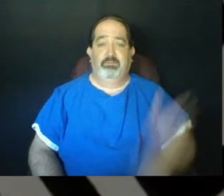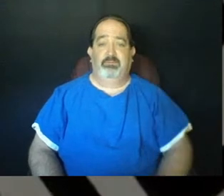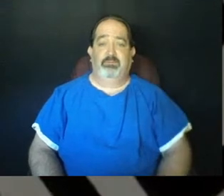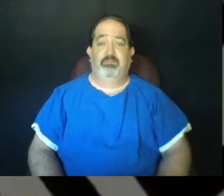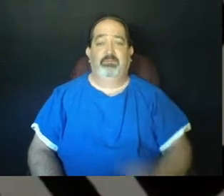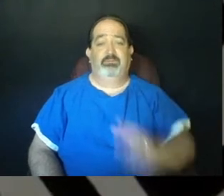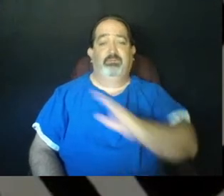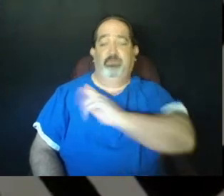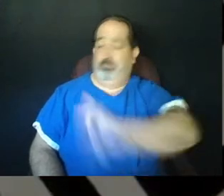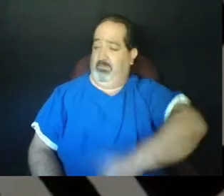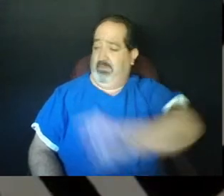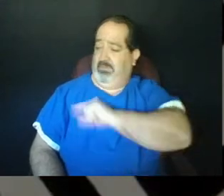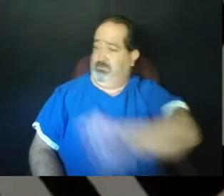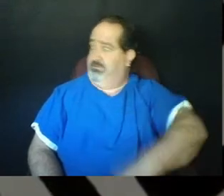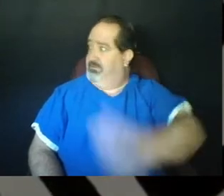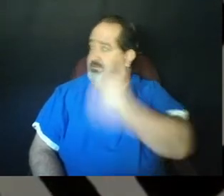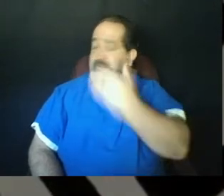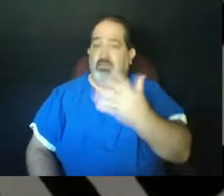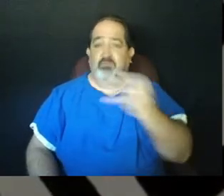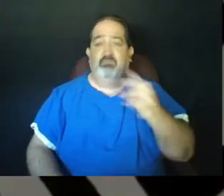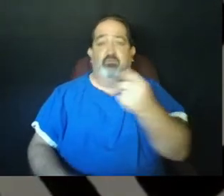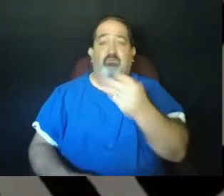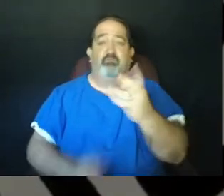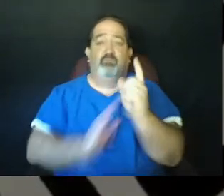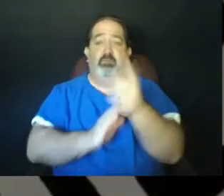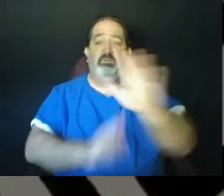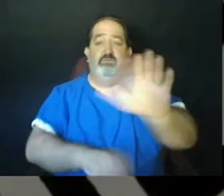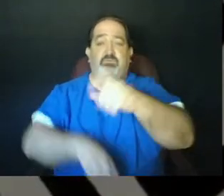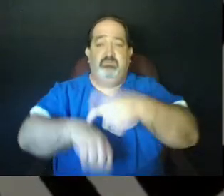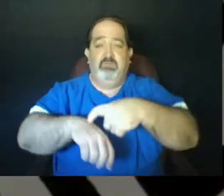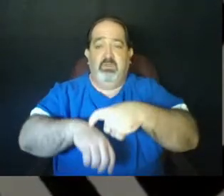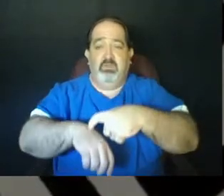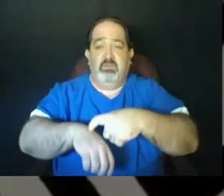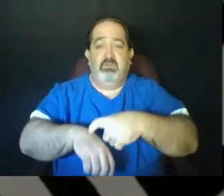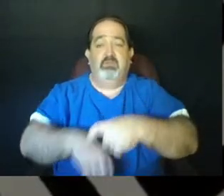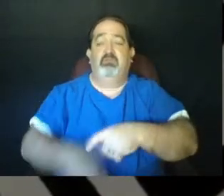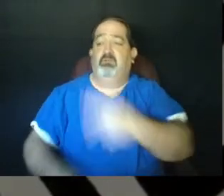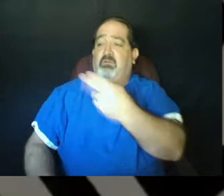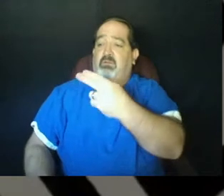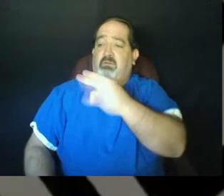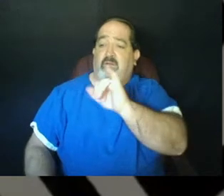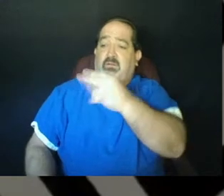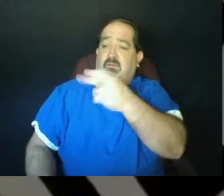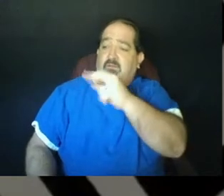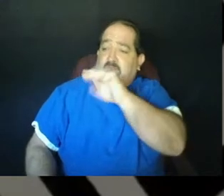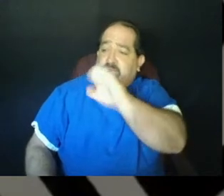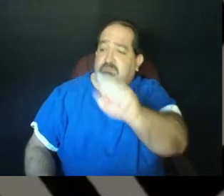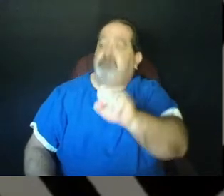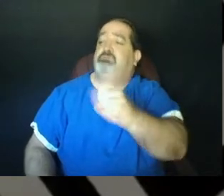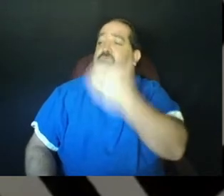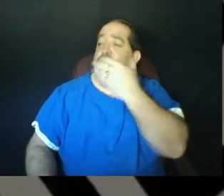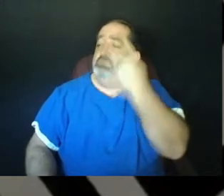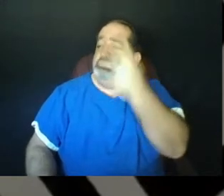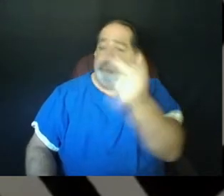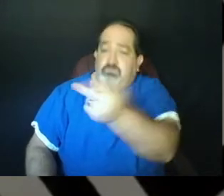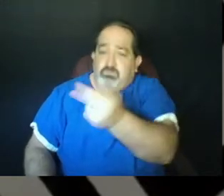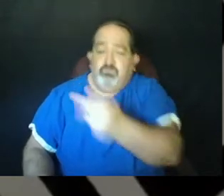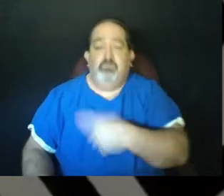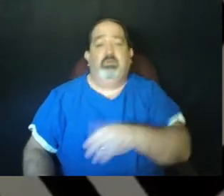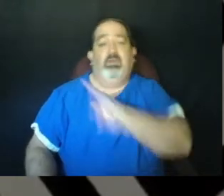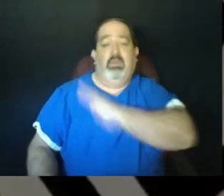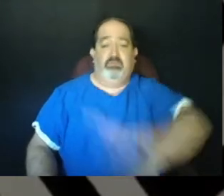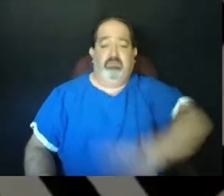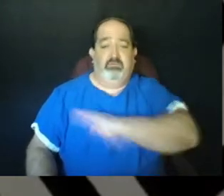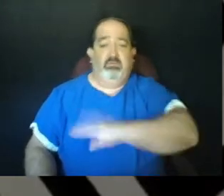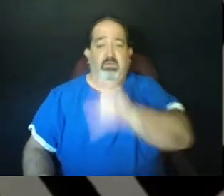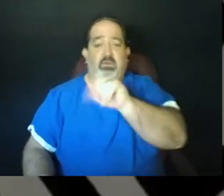Your Majesties, thank you for a few minutes of your time. Your Highnesses, it's good to see you. Your Excellencies, Connor and